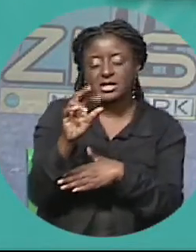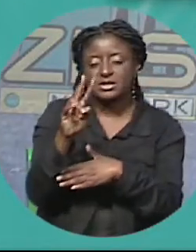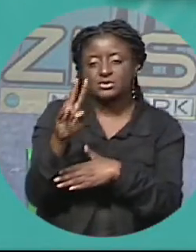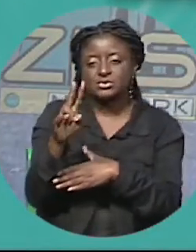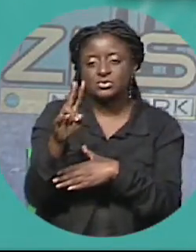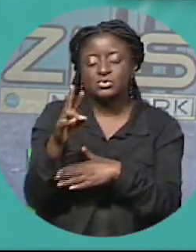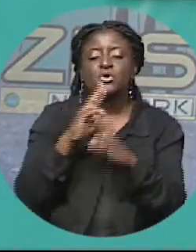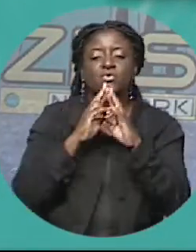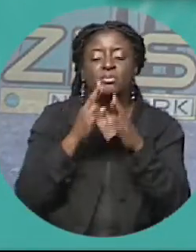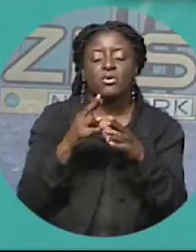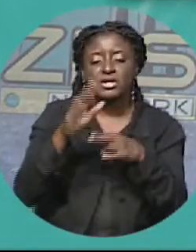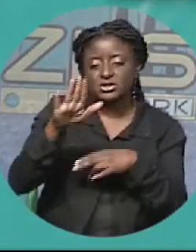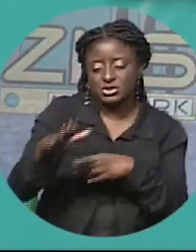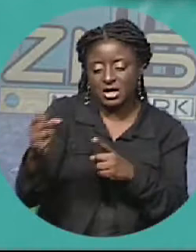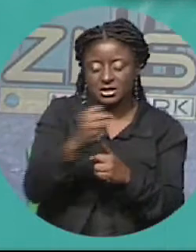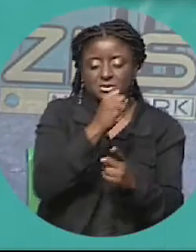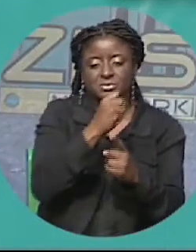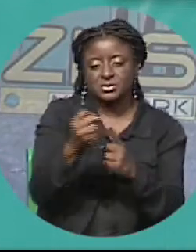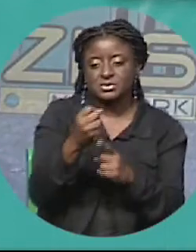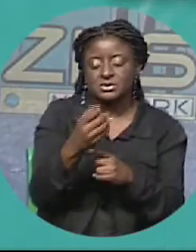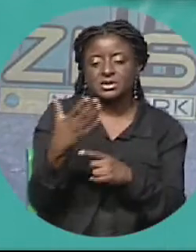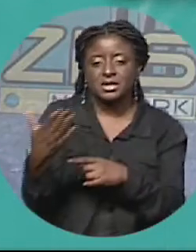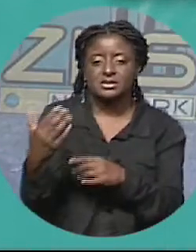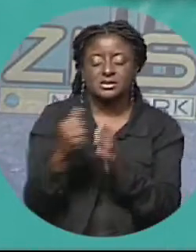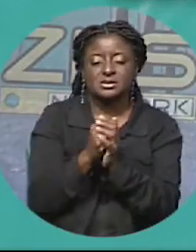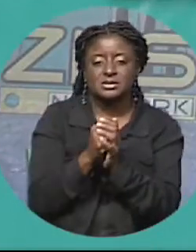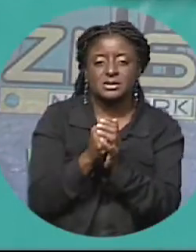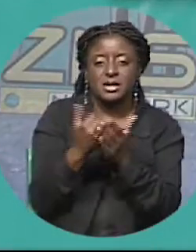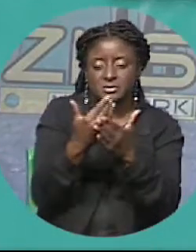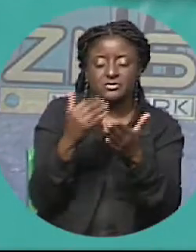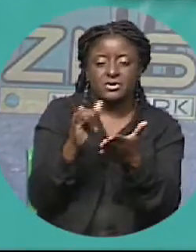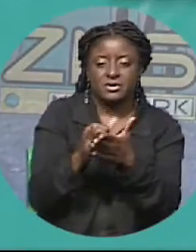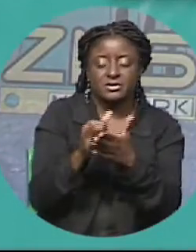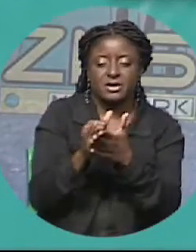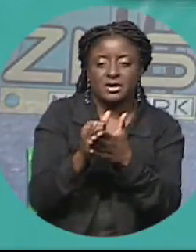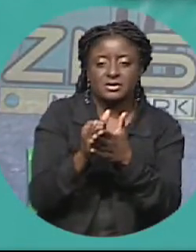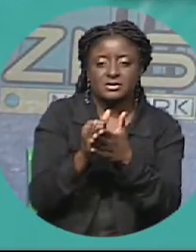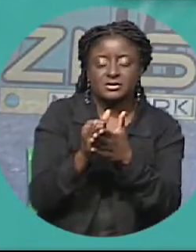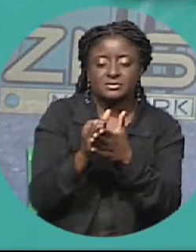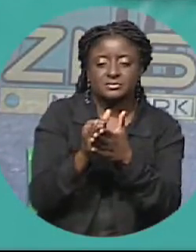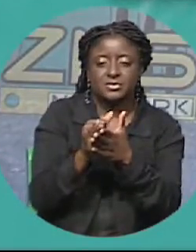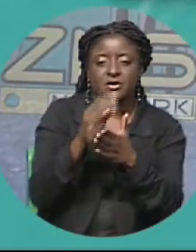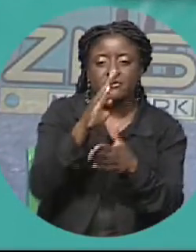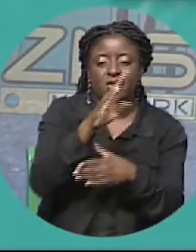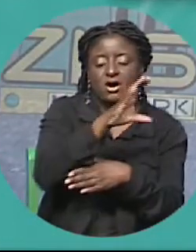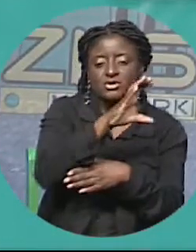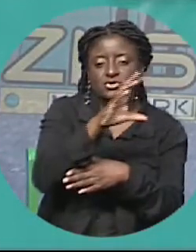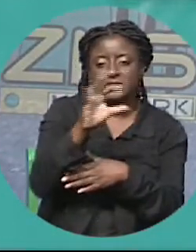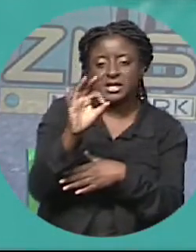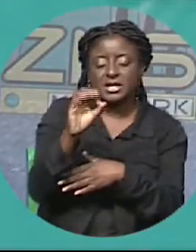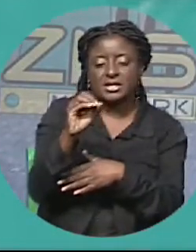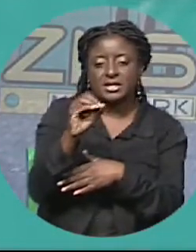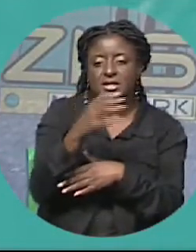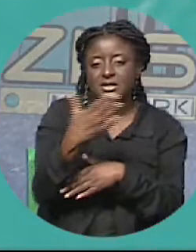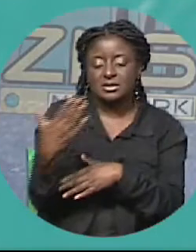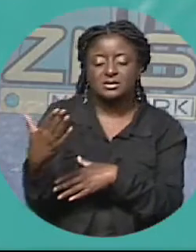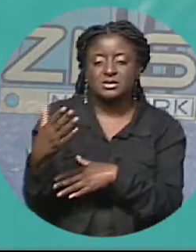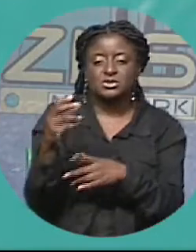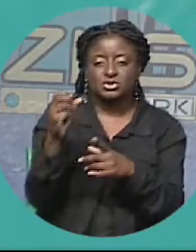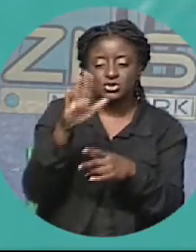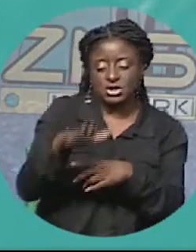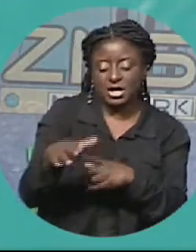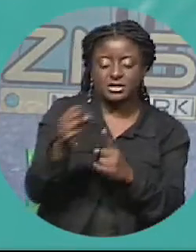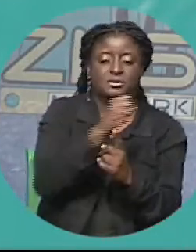reported child abuse cases. The year prior, there were 490 reported cases of child abuse. Figures for 2014